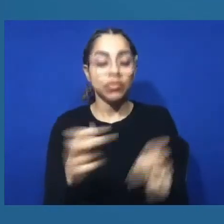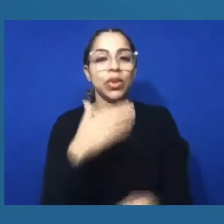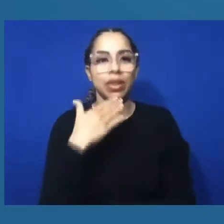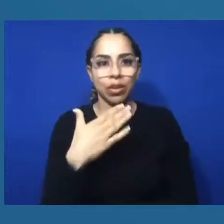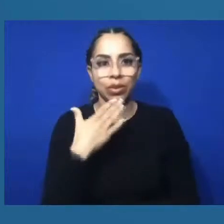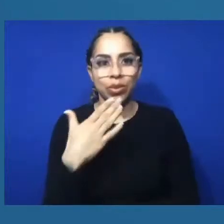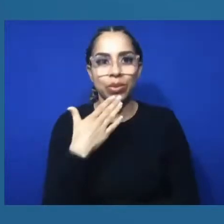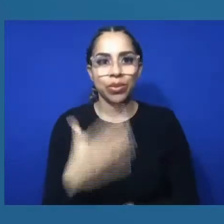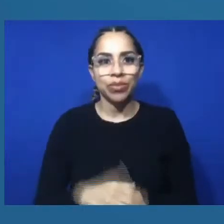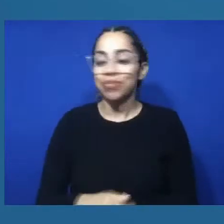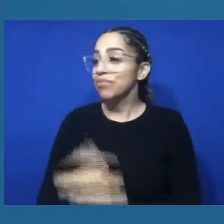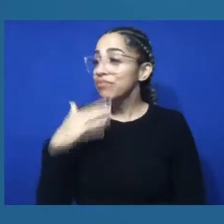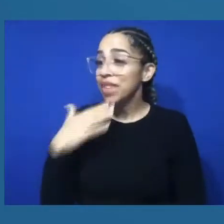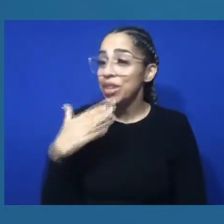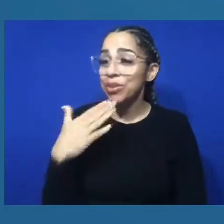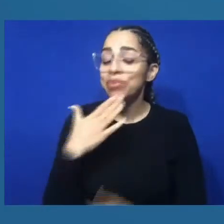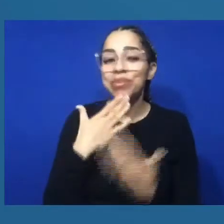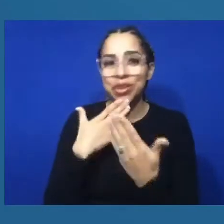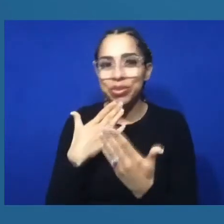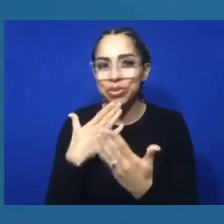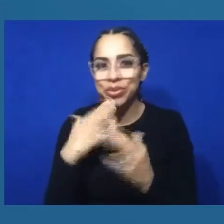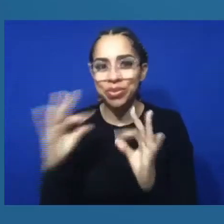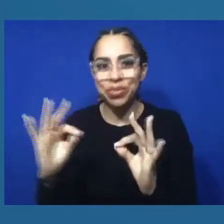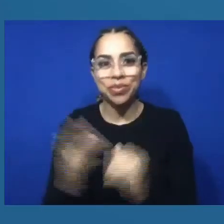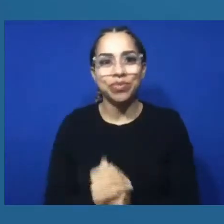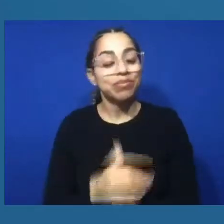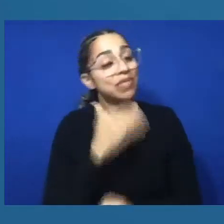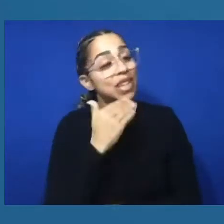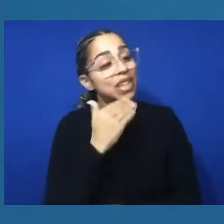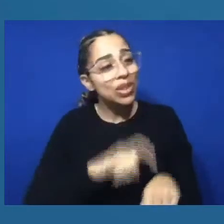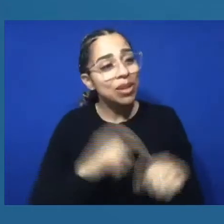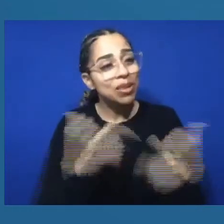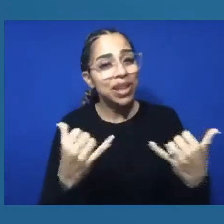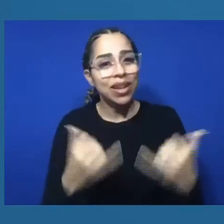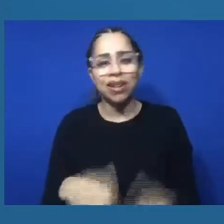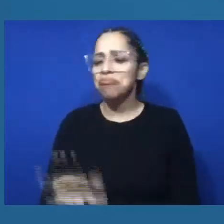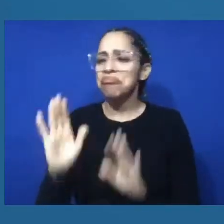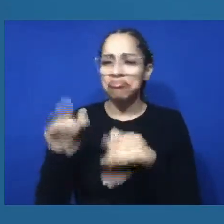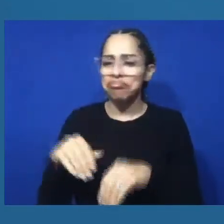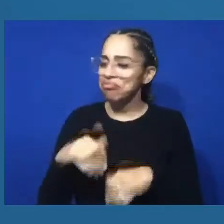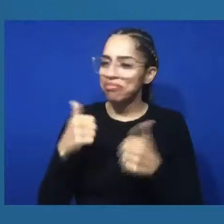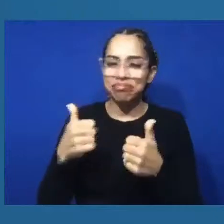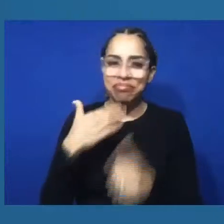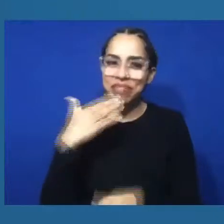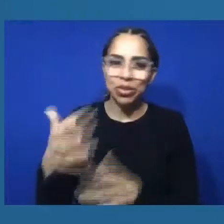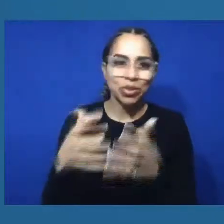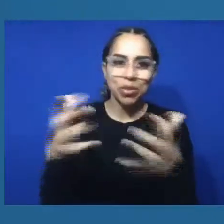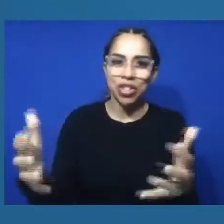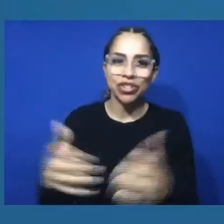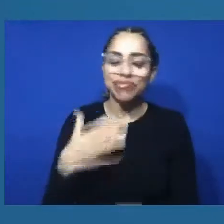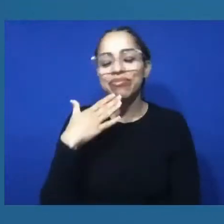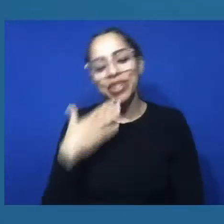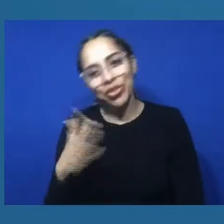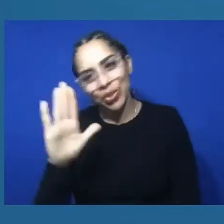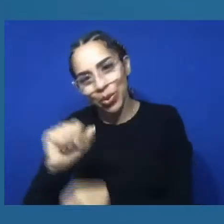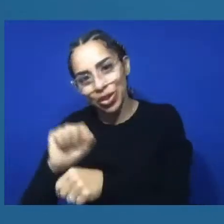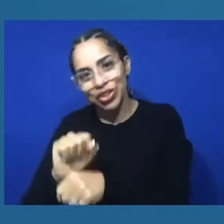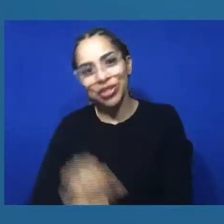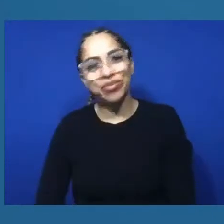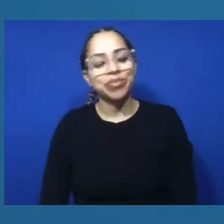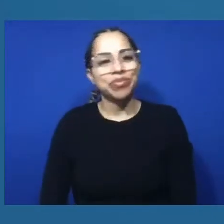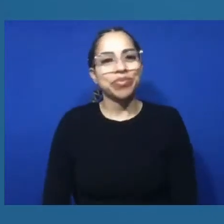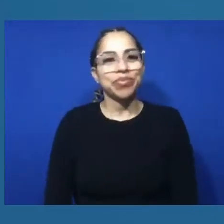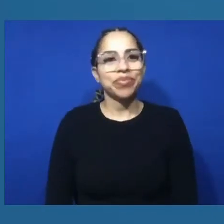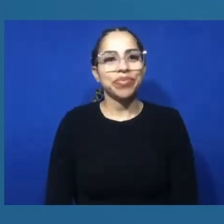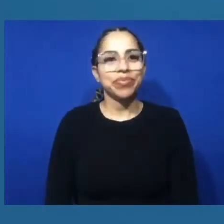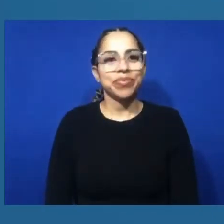you, gonna- Sue. Appreciate it, Thank appreciate you it. for your time today. No, great. Thank you so much. I really appreciate what you do. Thank you. All right,